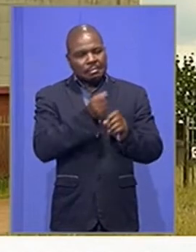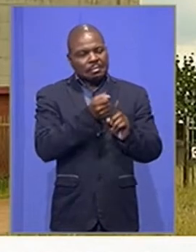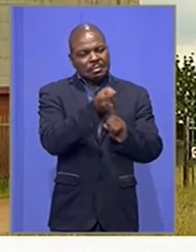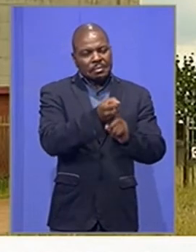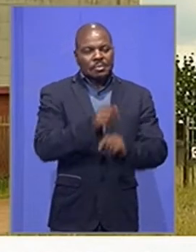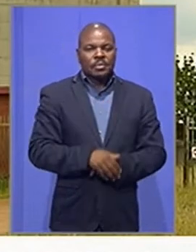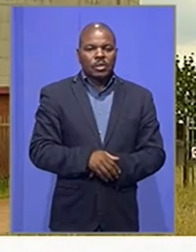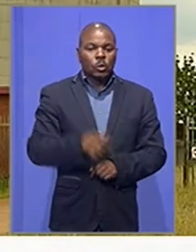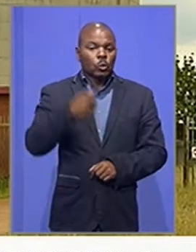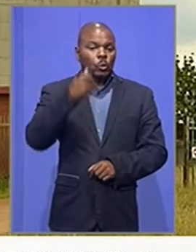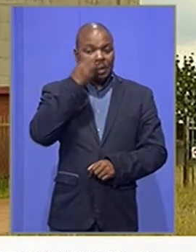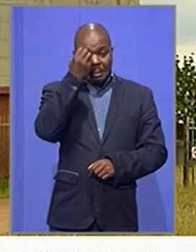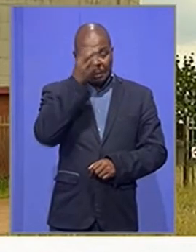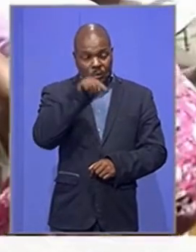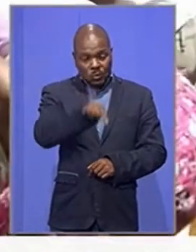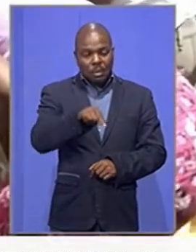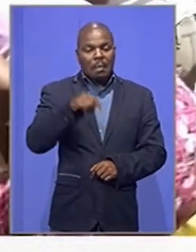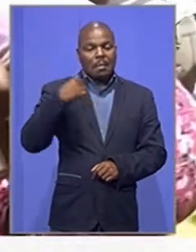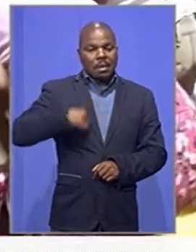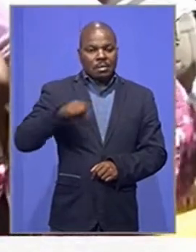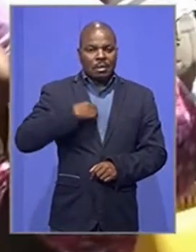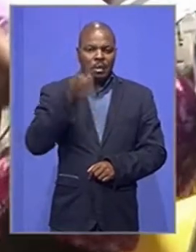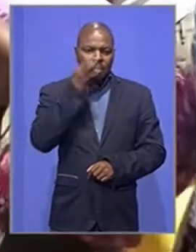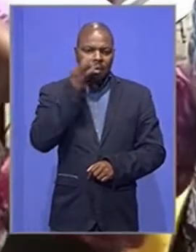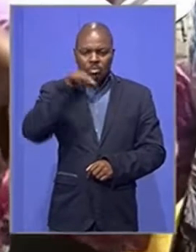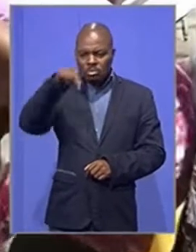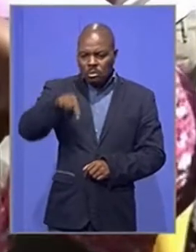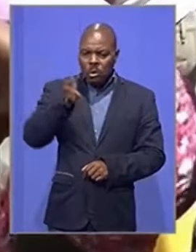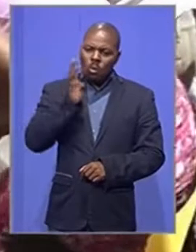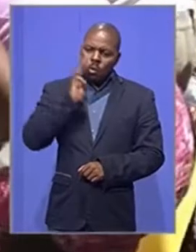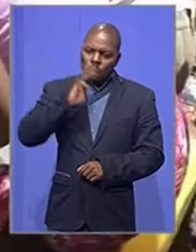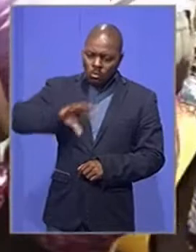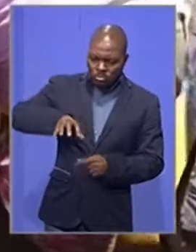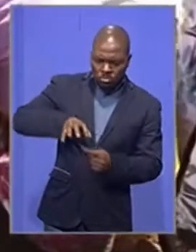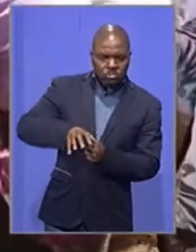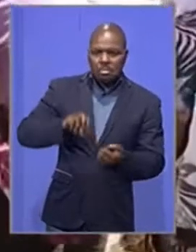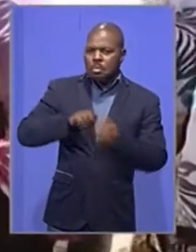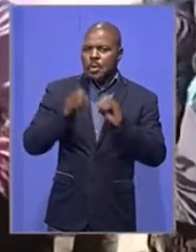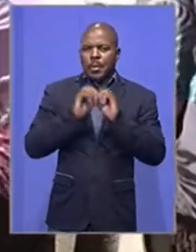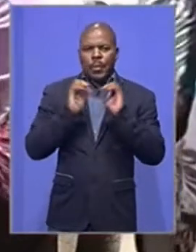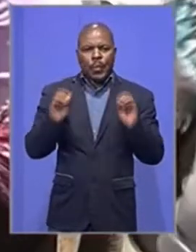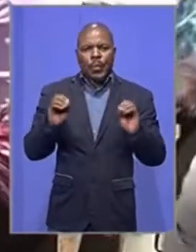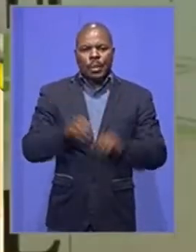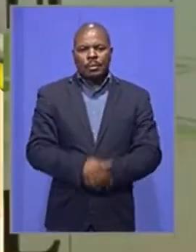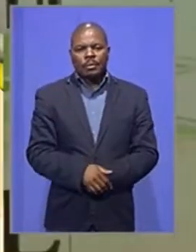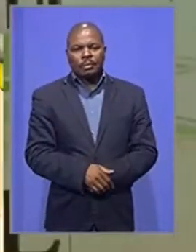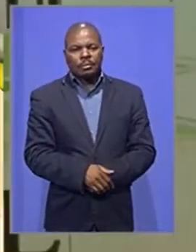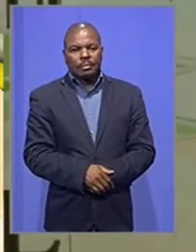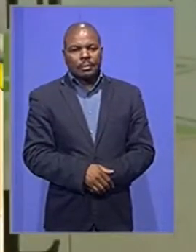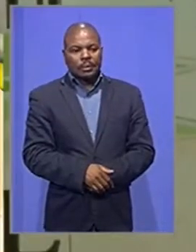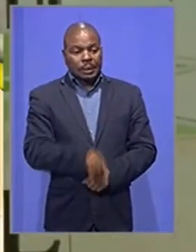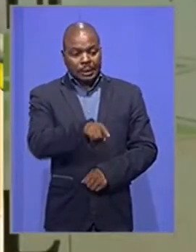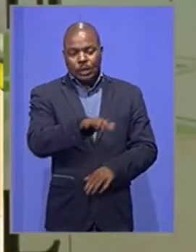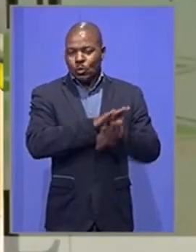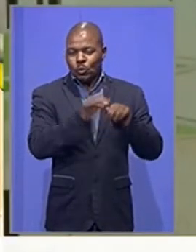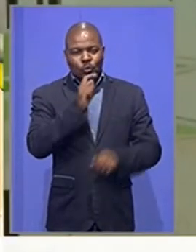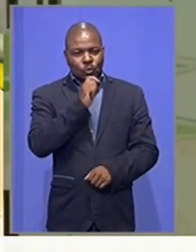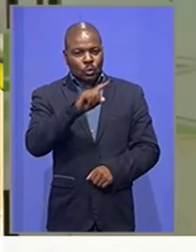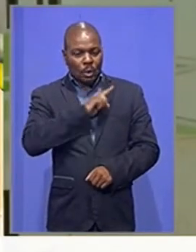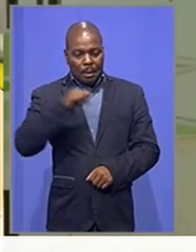ya Tshwane e gateletse gape gore metsi a nowang mo kgaolong ga a khotlelega. It's untrue that our municipal